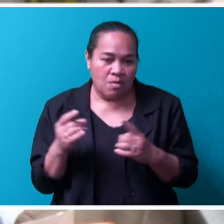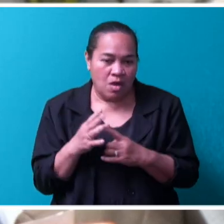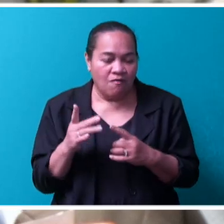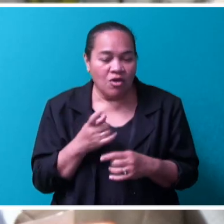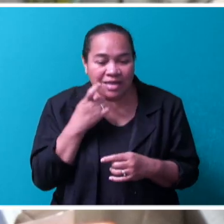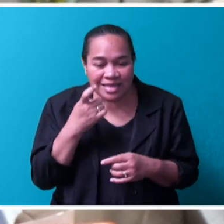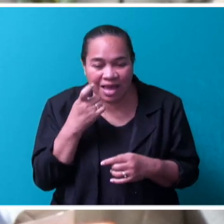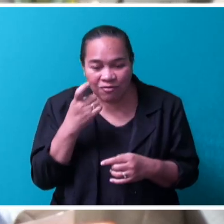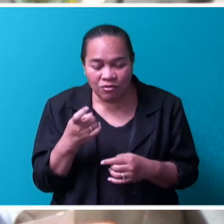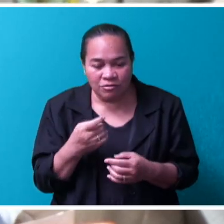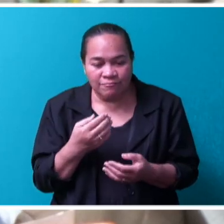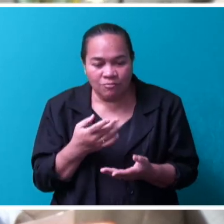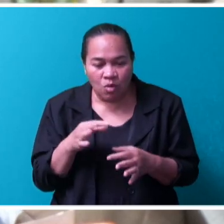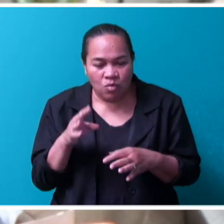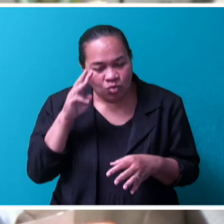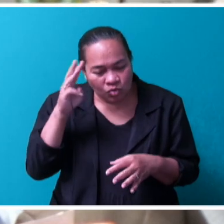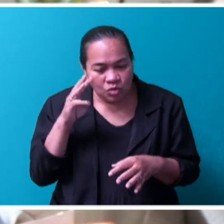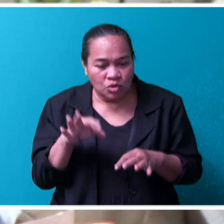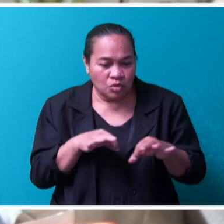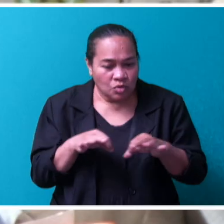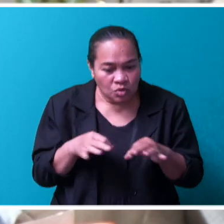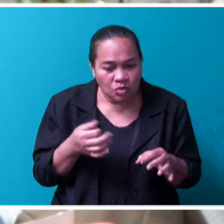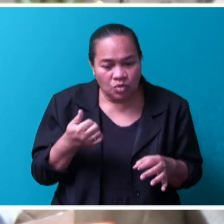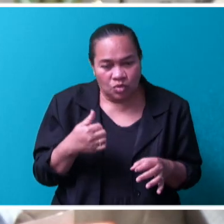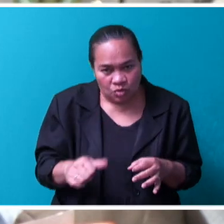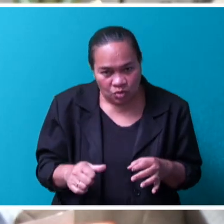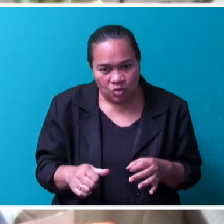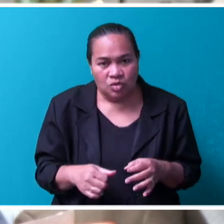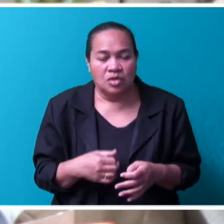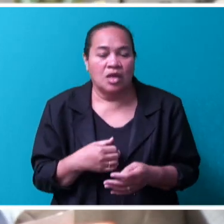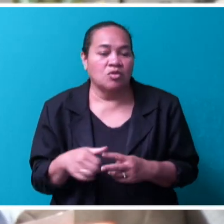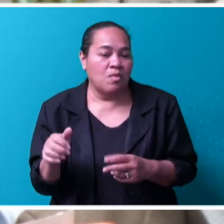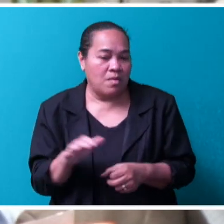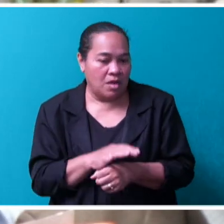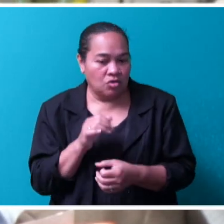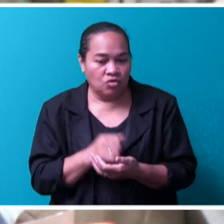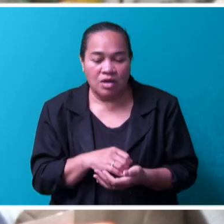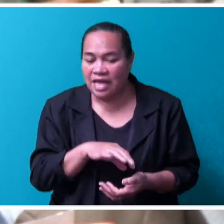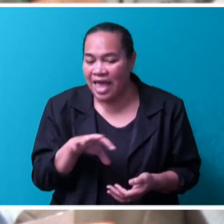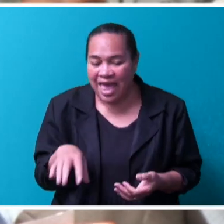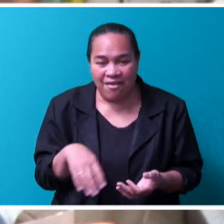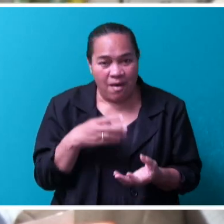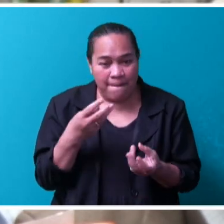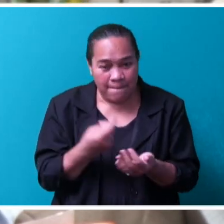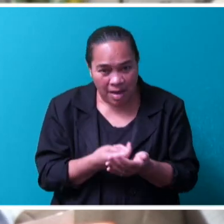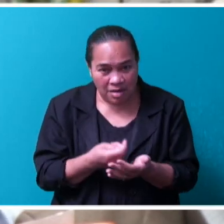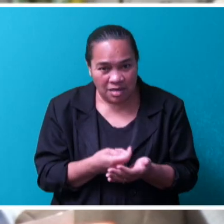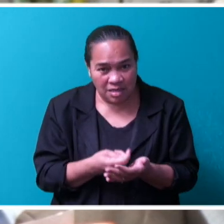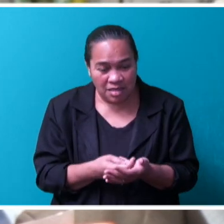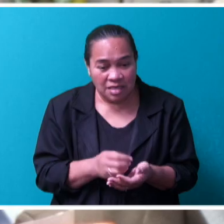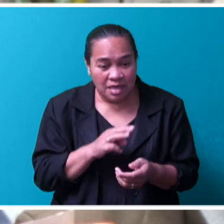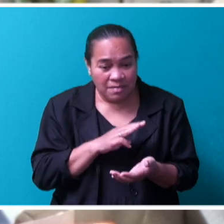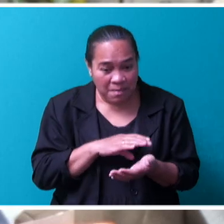delivery, sound financial management, and ensuring that every public dollar delivers